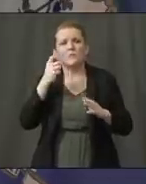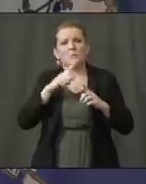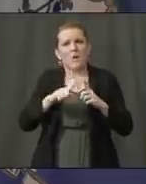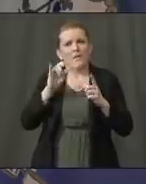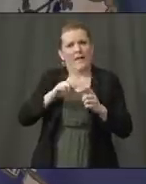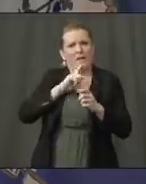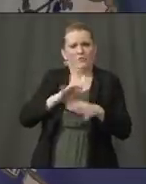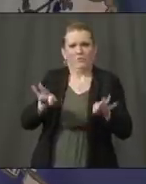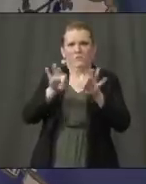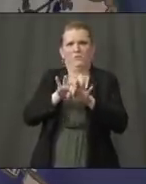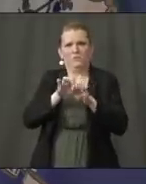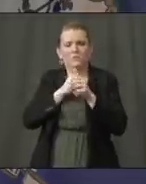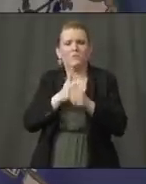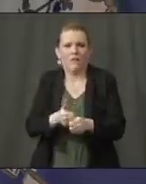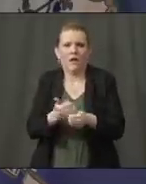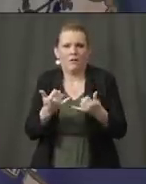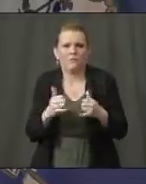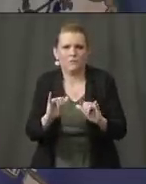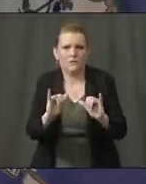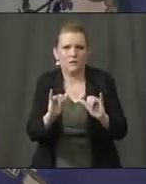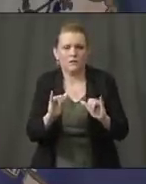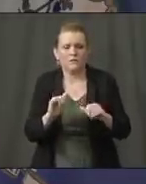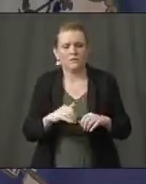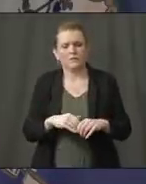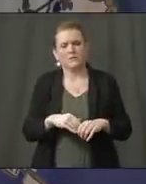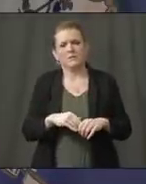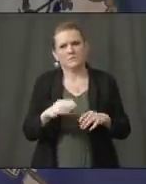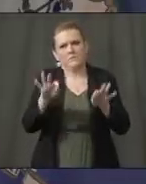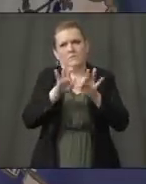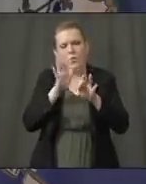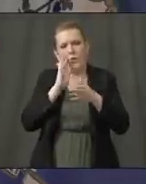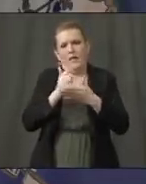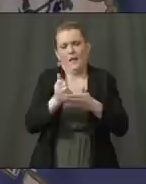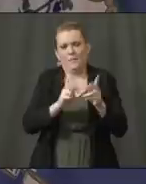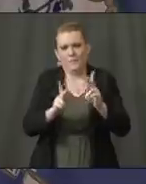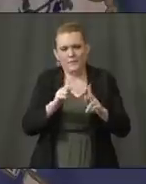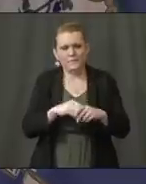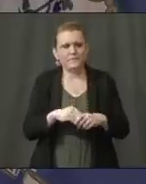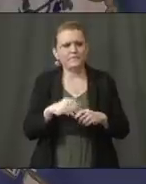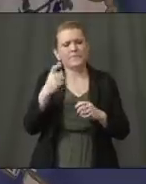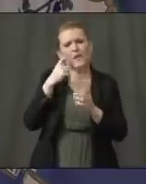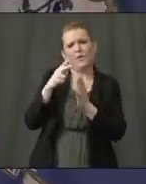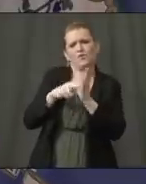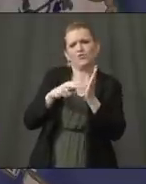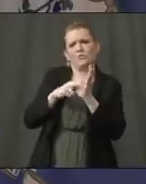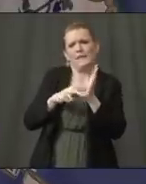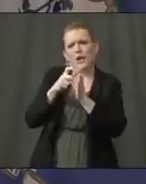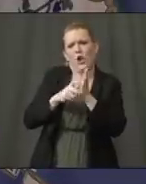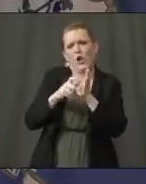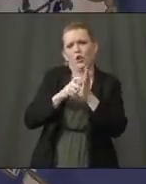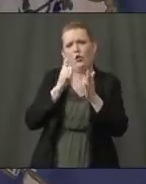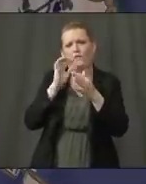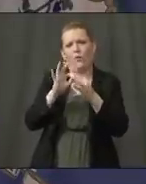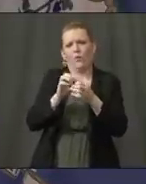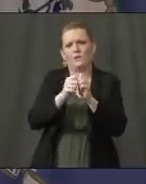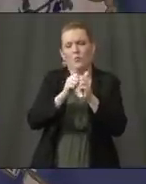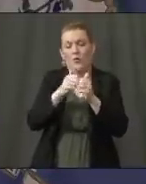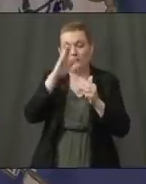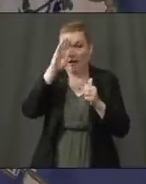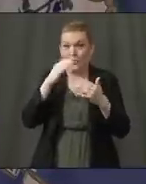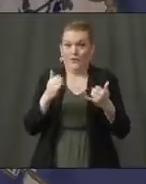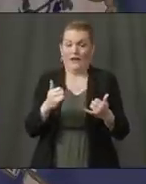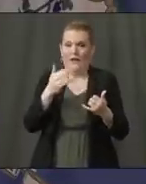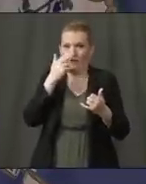read the sports pages, although there's not much new in the sports pages these days. But there was this Sunday in the Hartford Courant, and